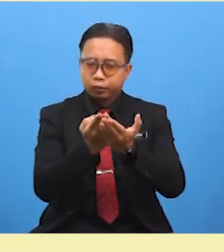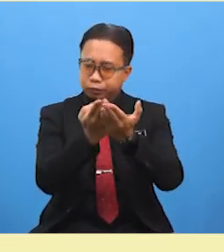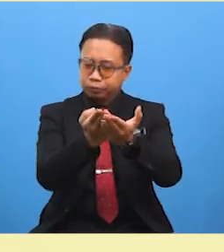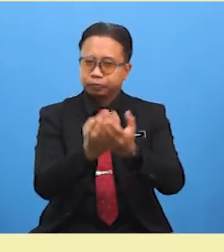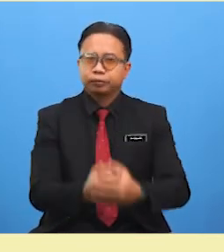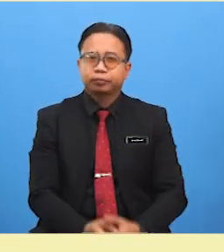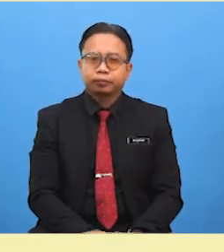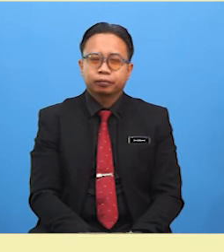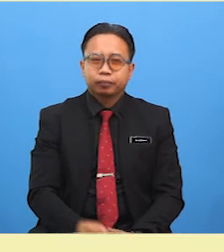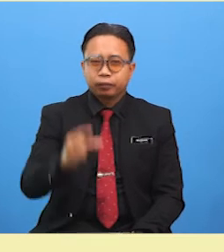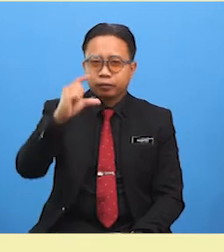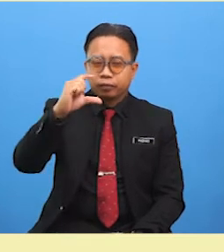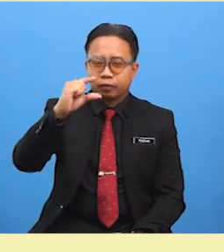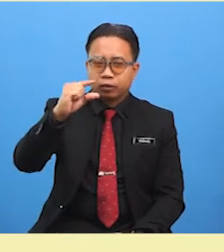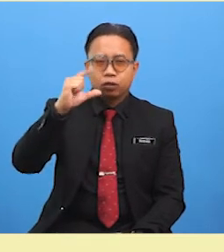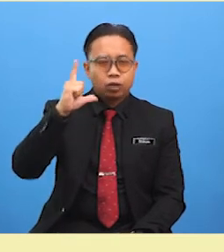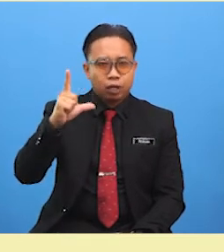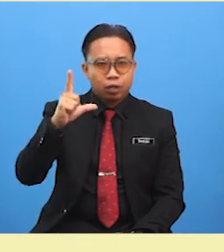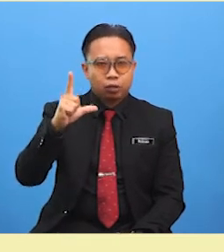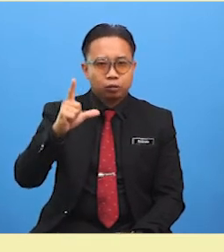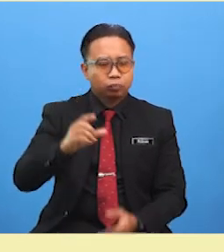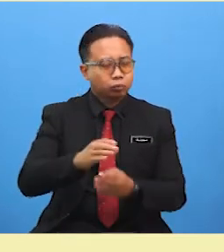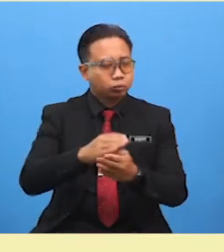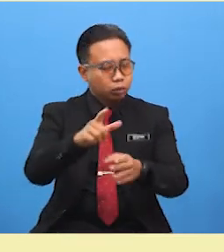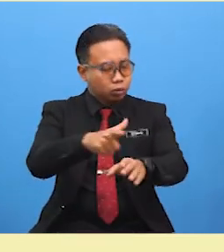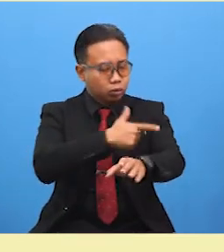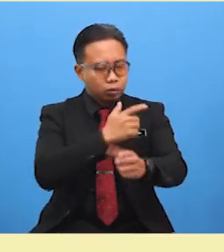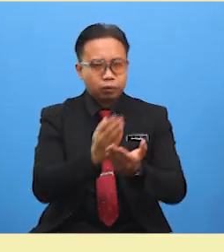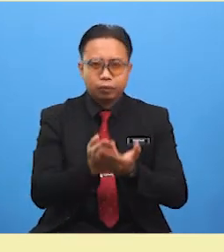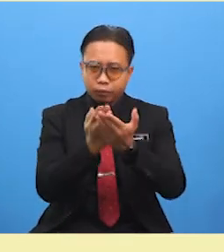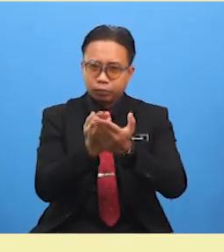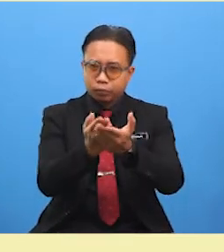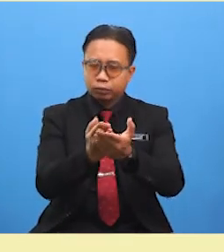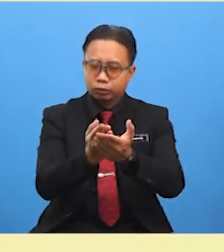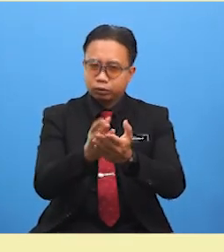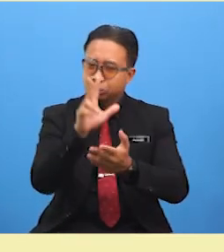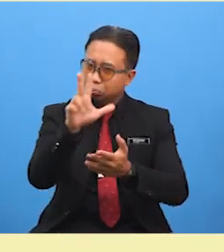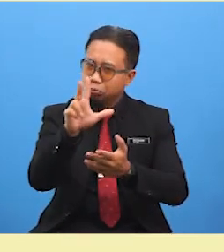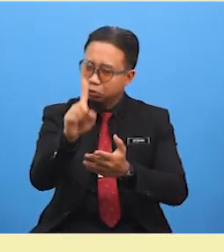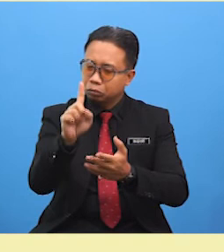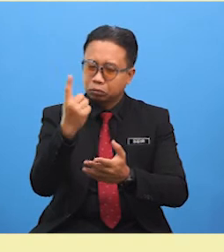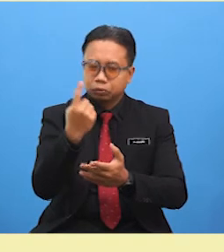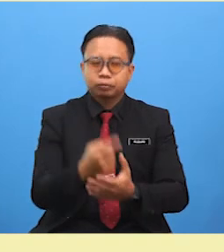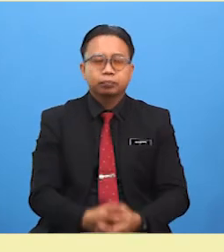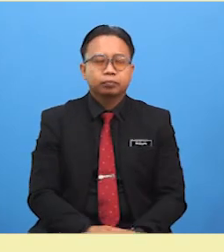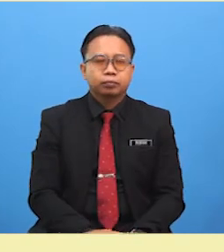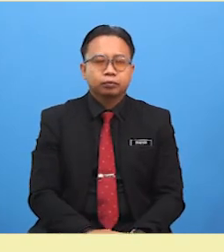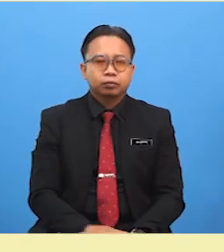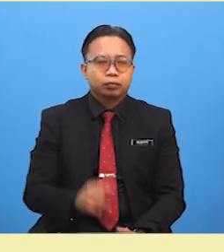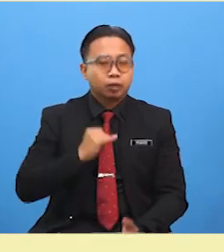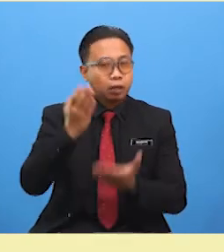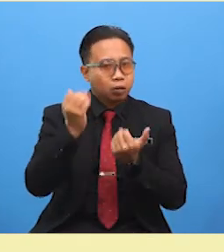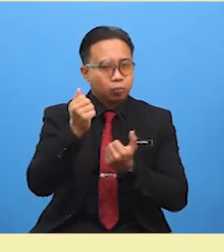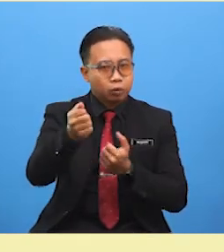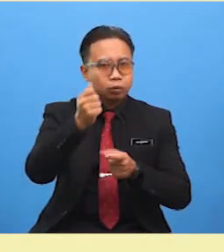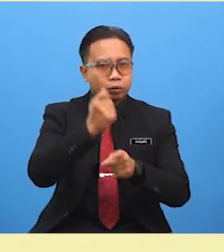boats. Remember, gondolas are long boats. Only one boat picture among the 3, right? So that was pretty obvious.